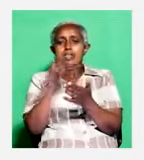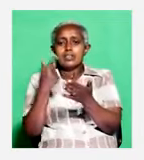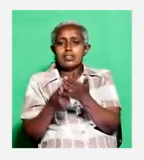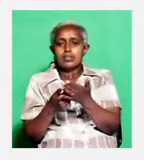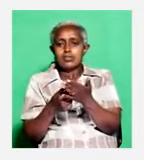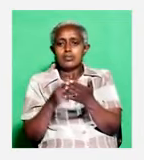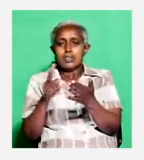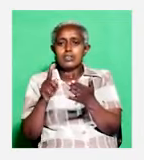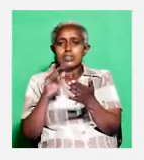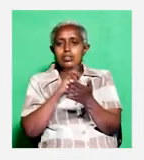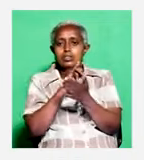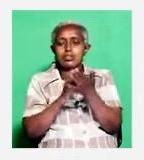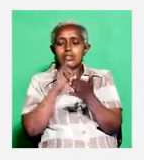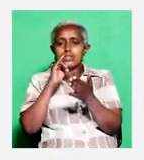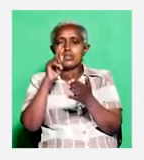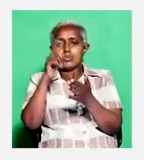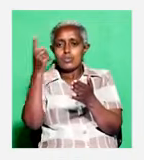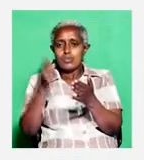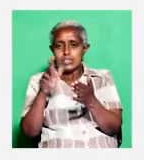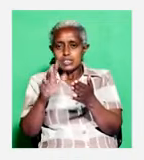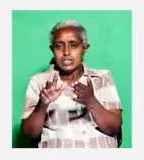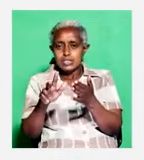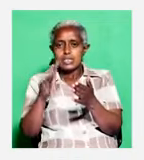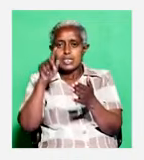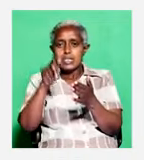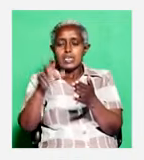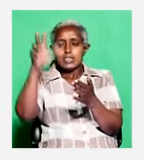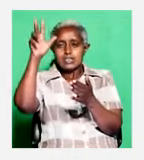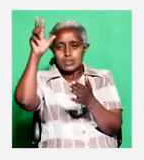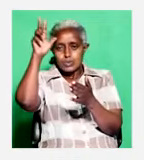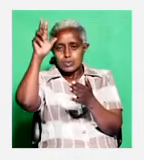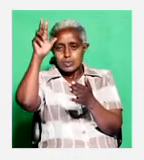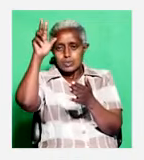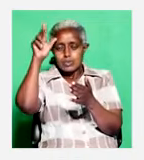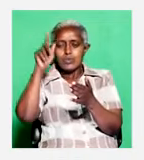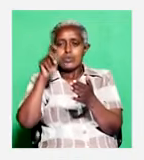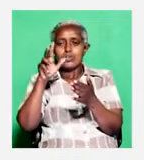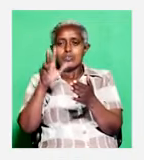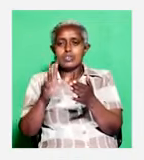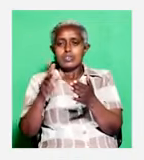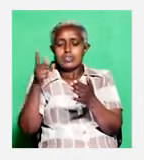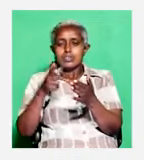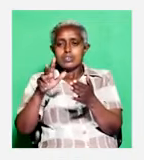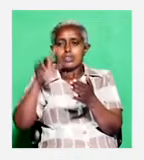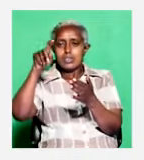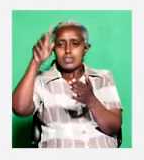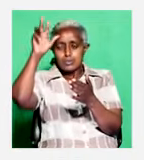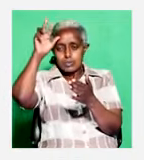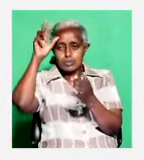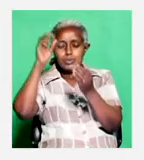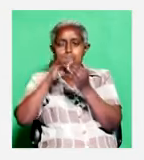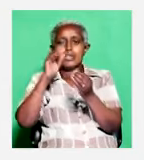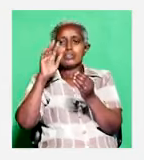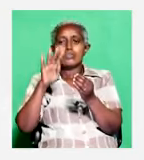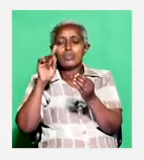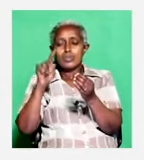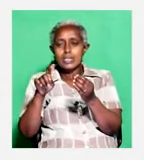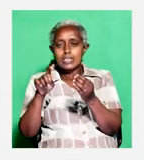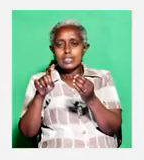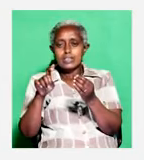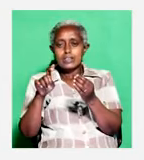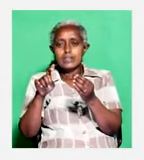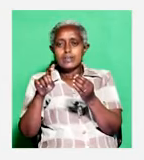this one is this 1 over 3 x cubed, 1 over 3 x cubed plus